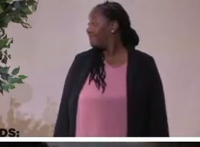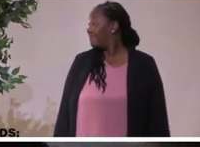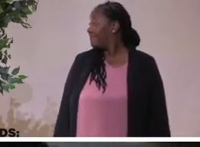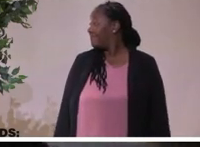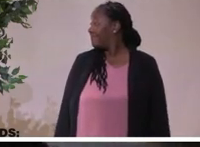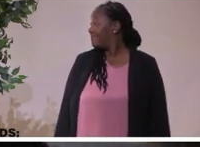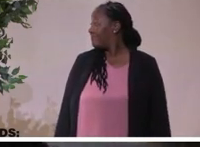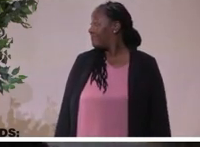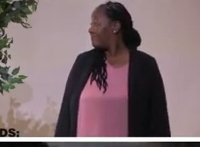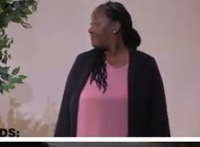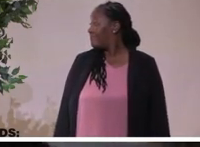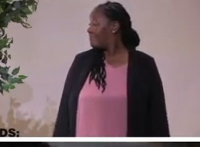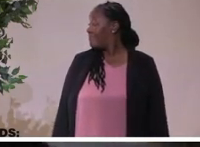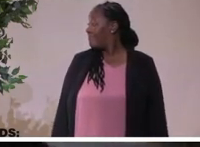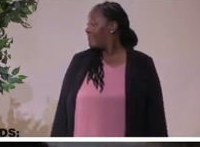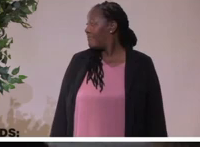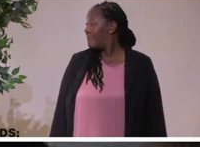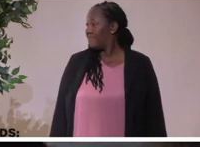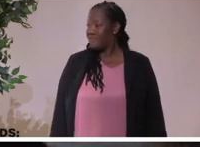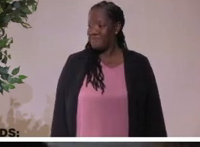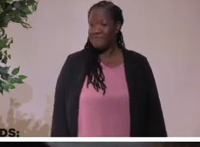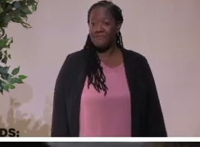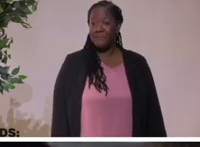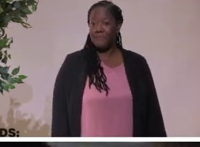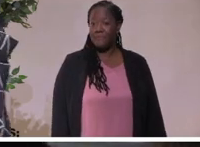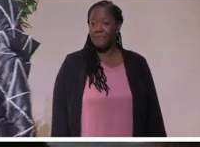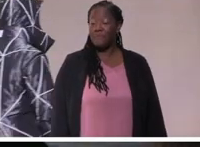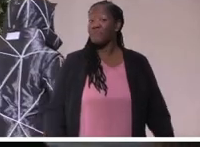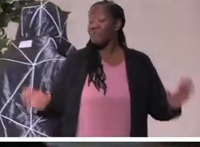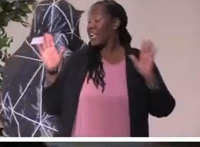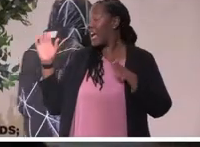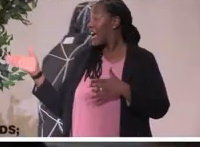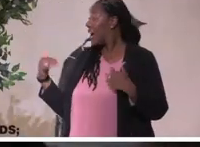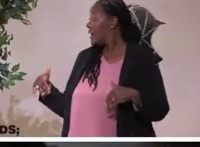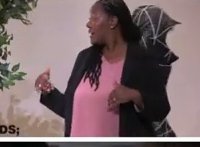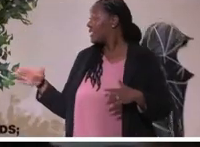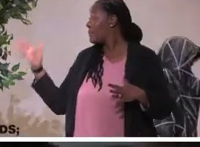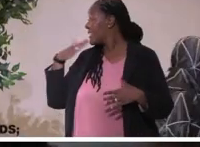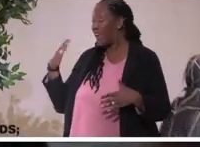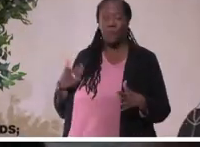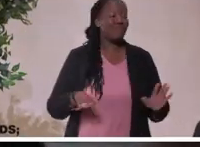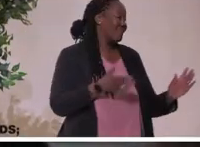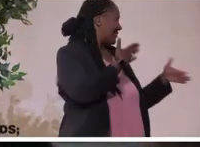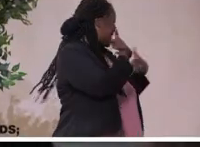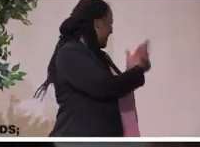I think we should move with the next question, which is basically like opens up for everyone as well here as well too. Thank you so much, by the